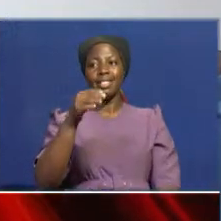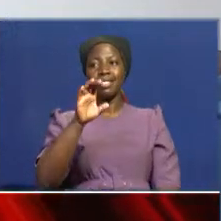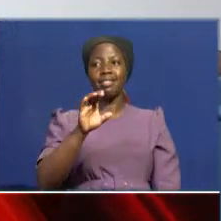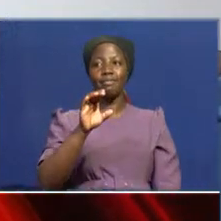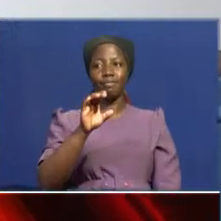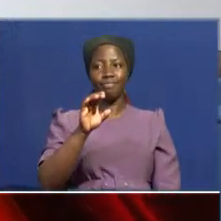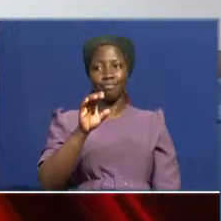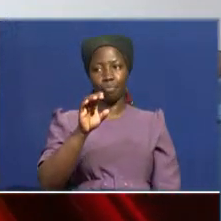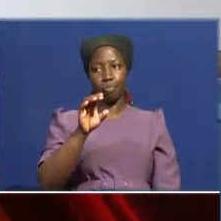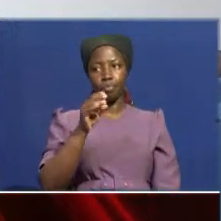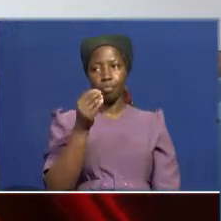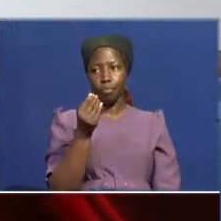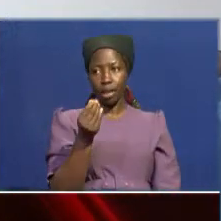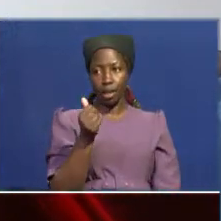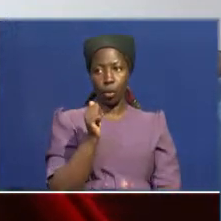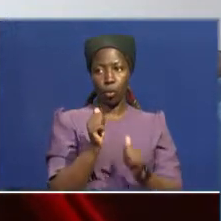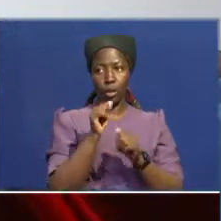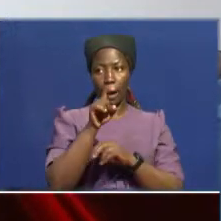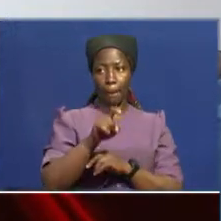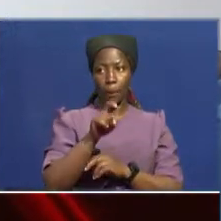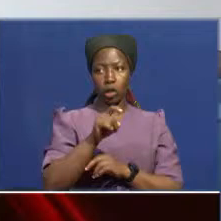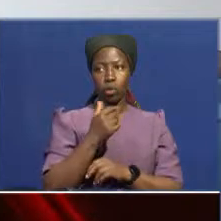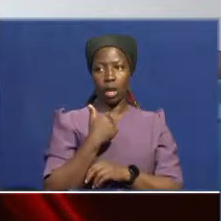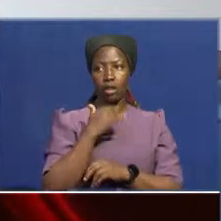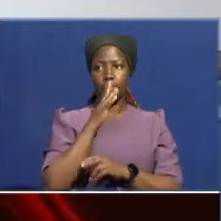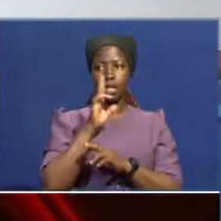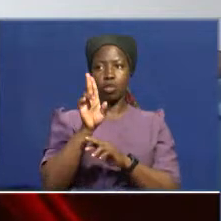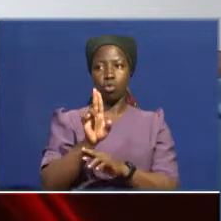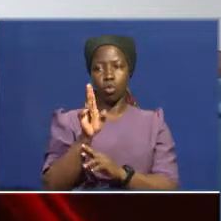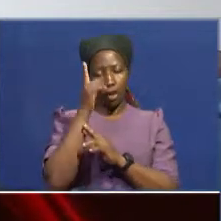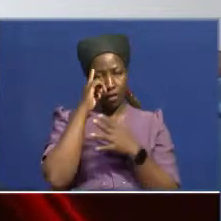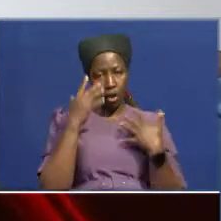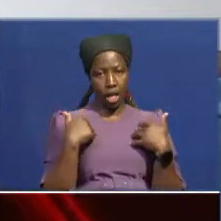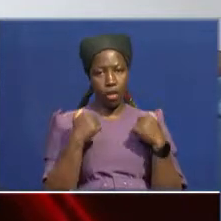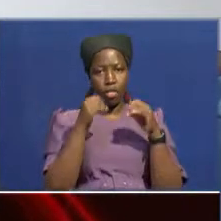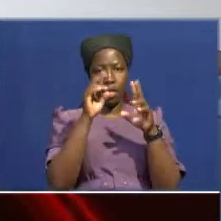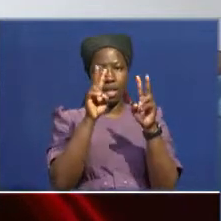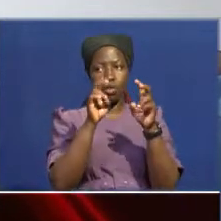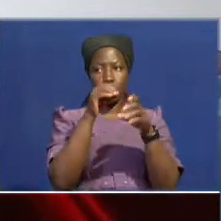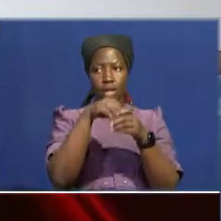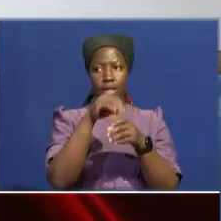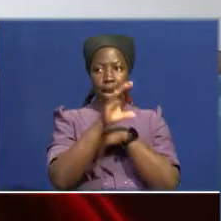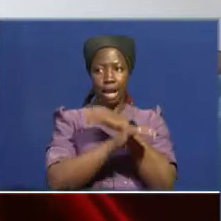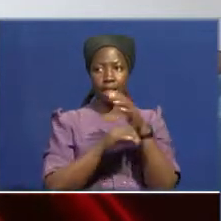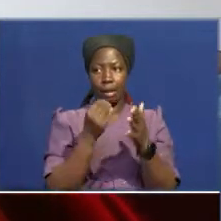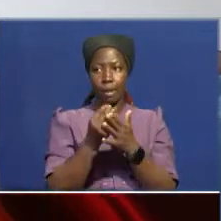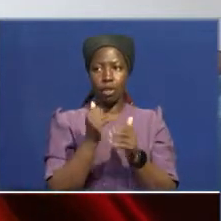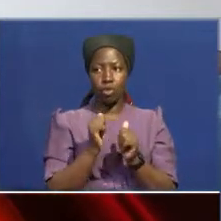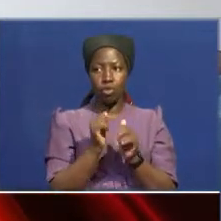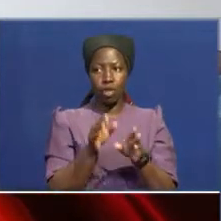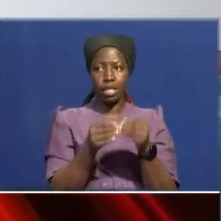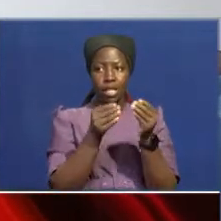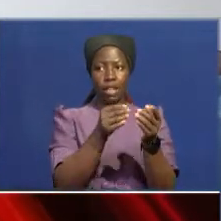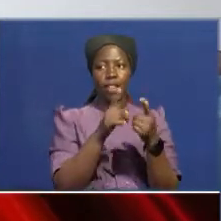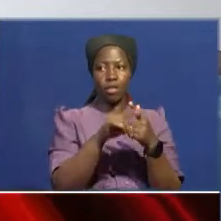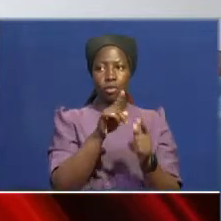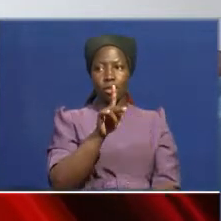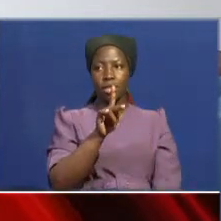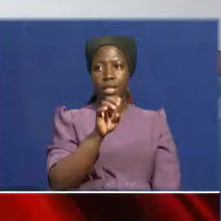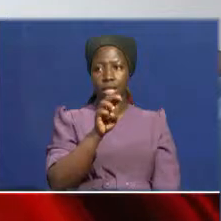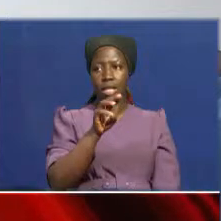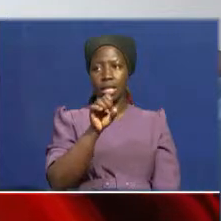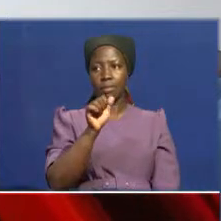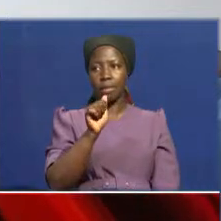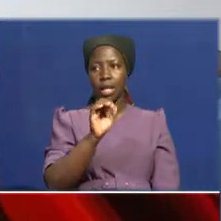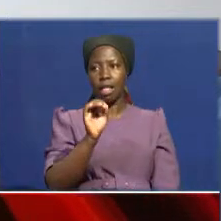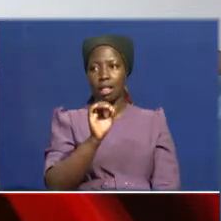coverage, money that is supposed to have been spent for health issues in the counties, money that was not available to KEMSA as part of